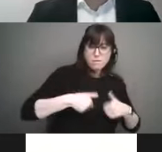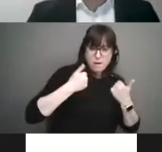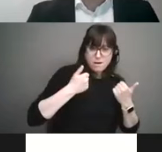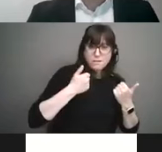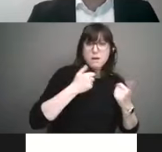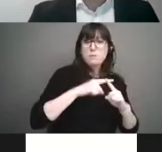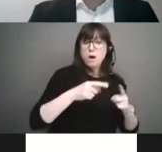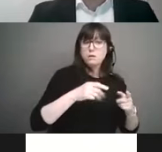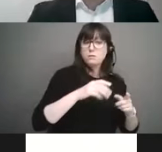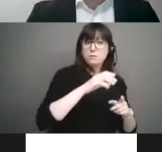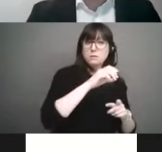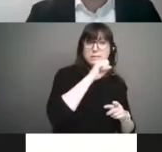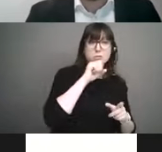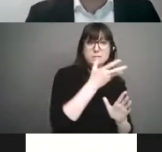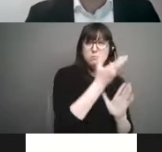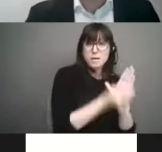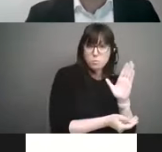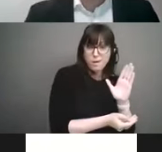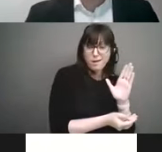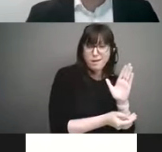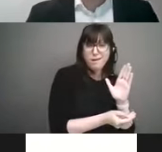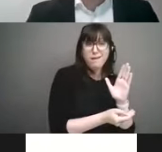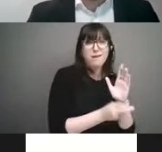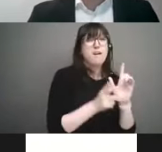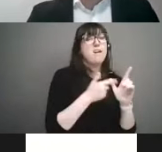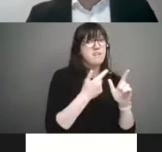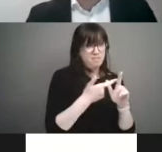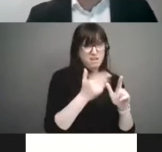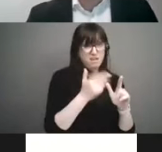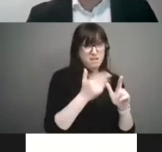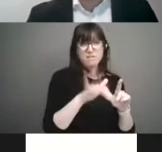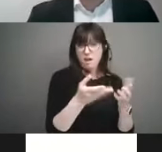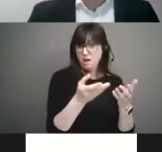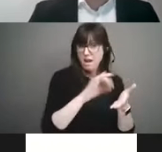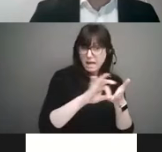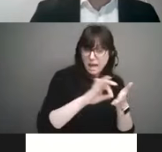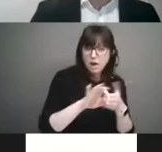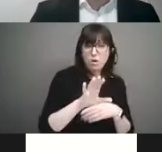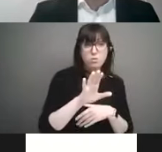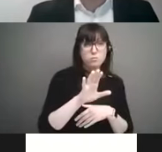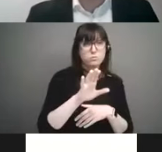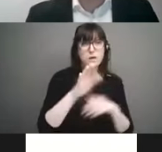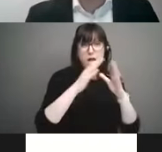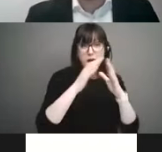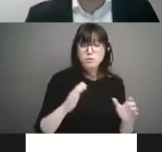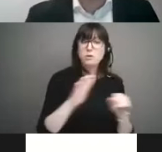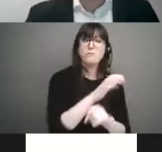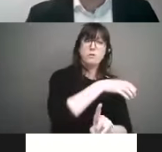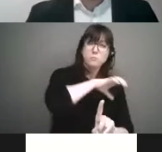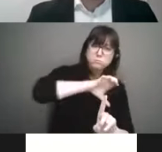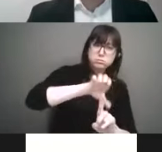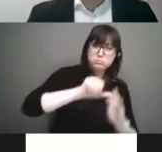passes away, that property vests entirely in the other joint holder, when that may have not been the